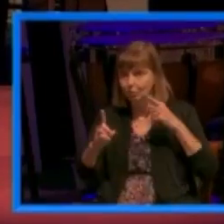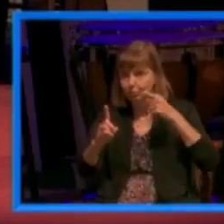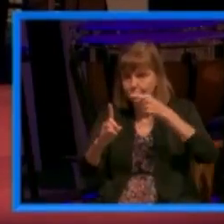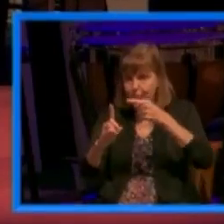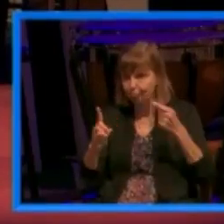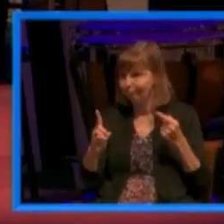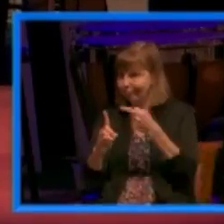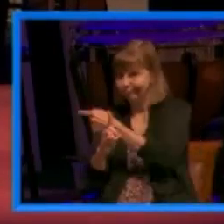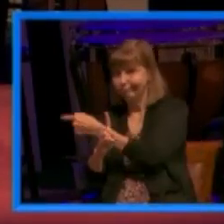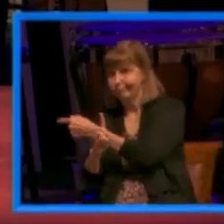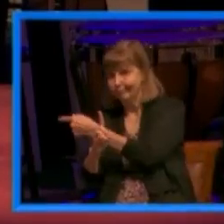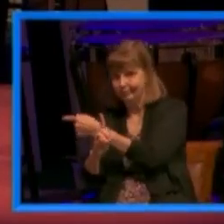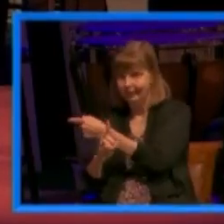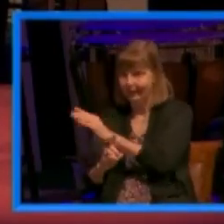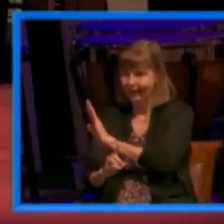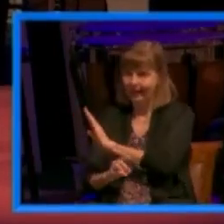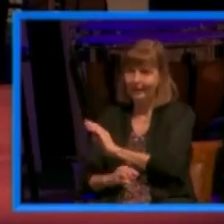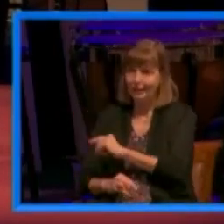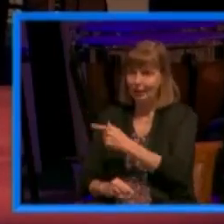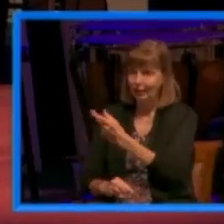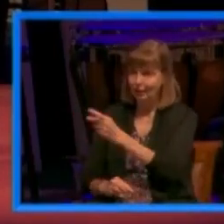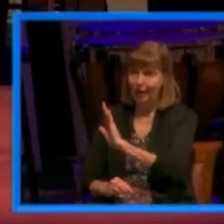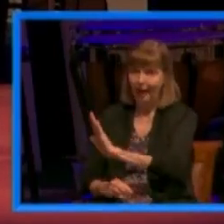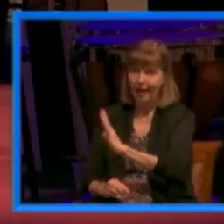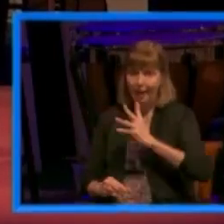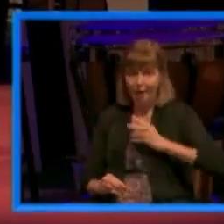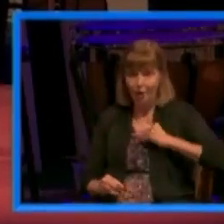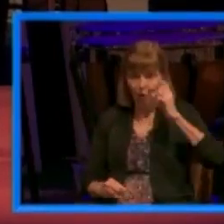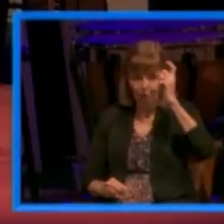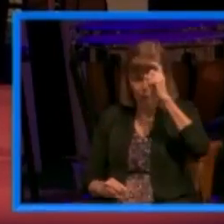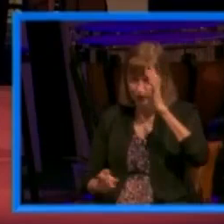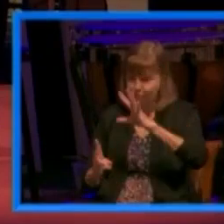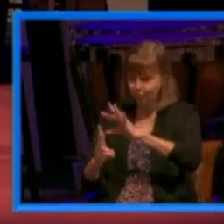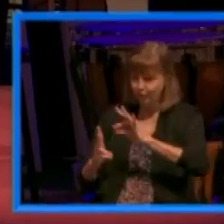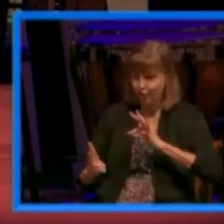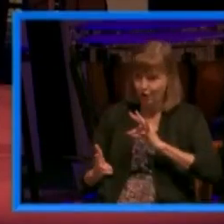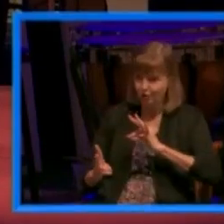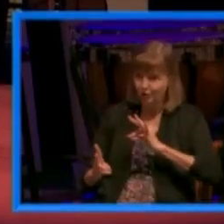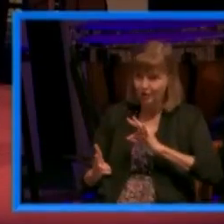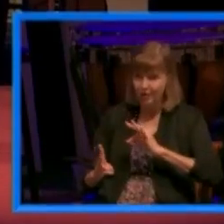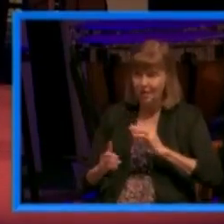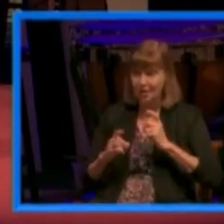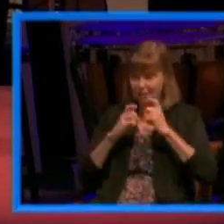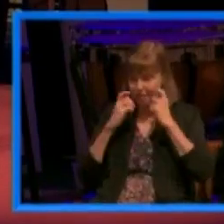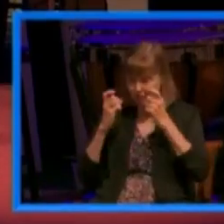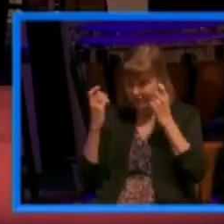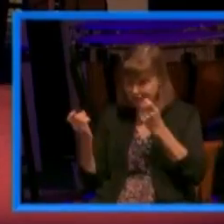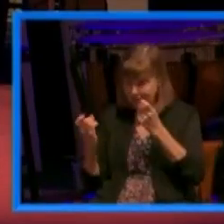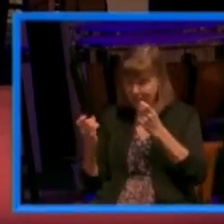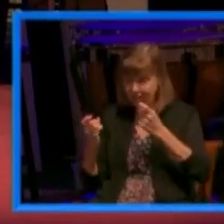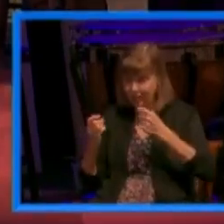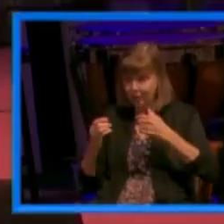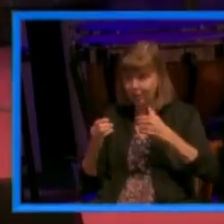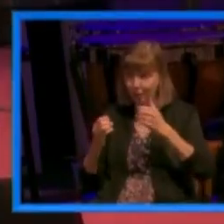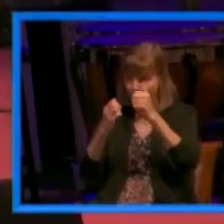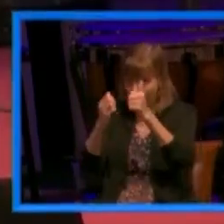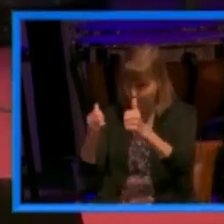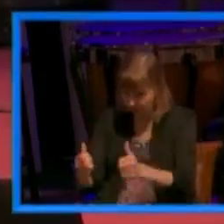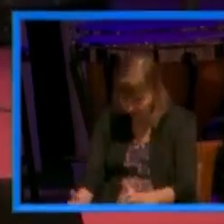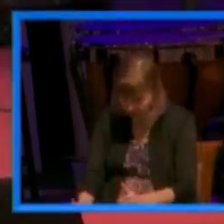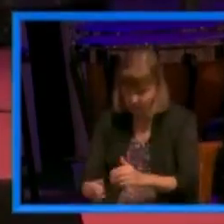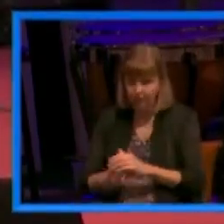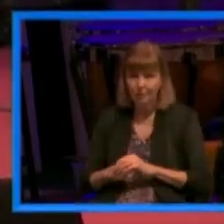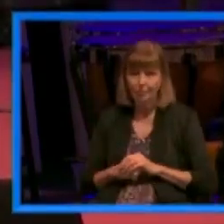wisdom, and that has them spiraling in the cycle of sin. And for us, the cycle of sin works the same way. When